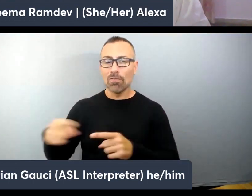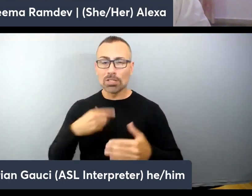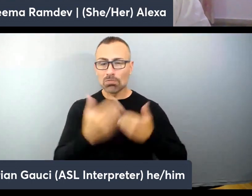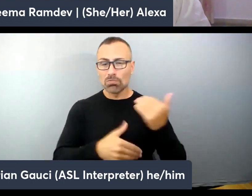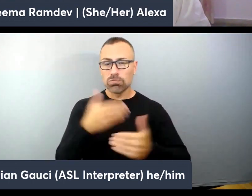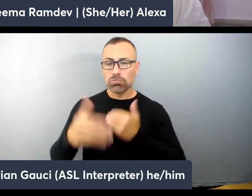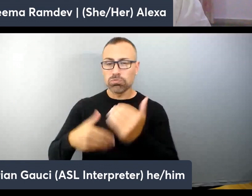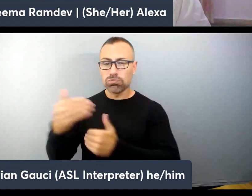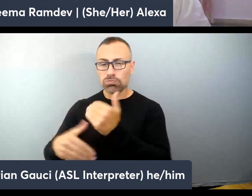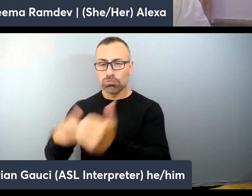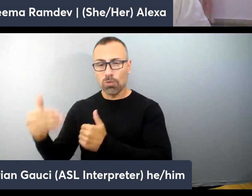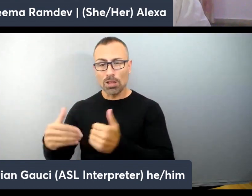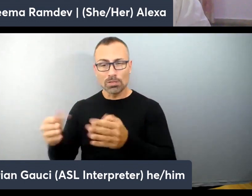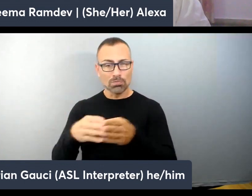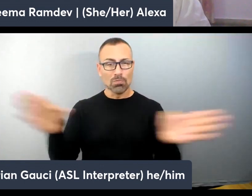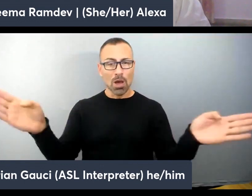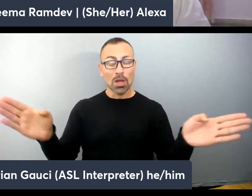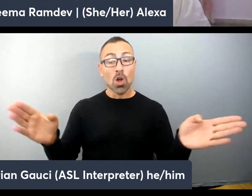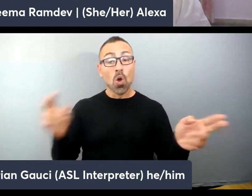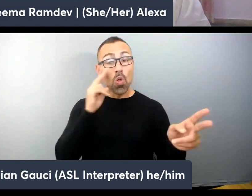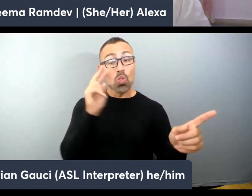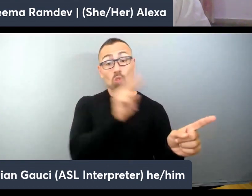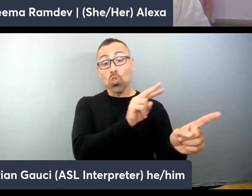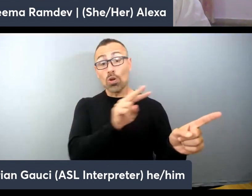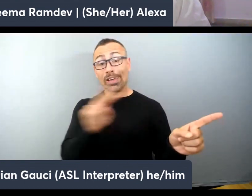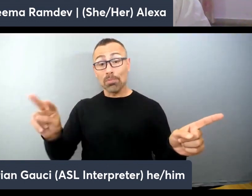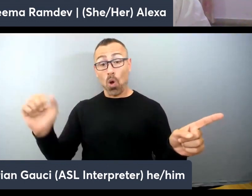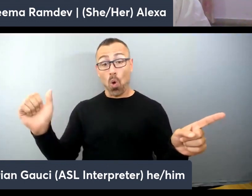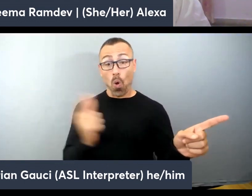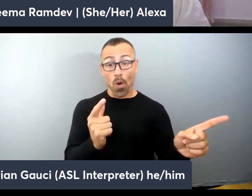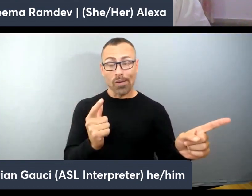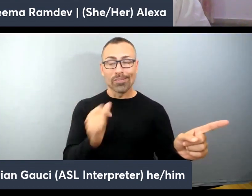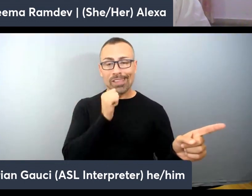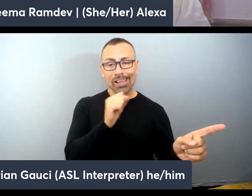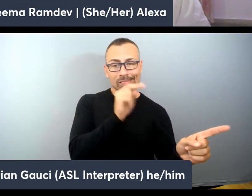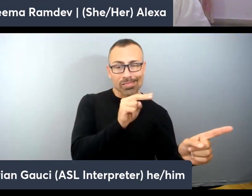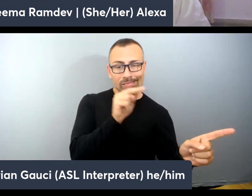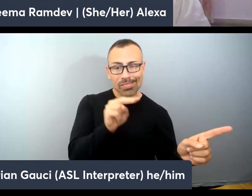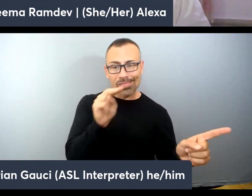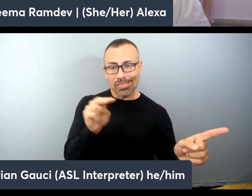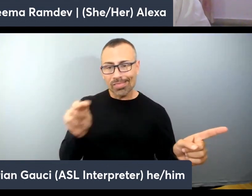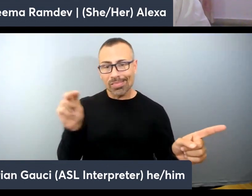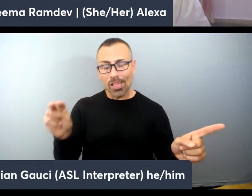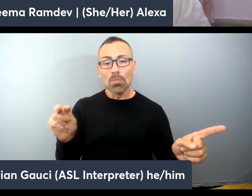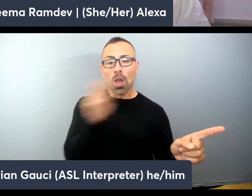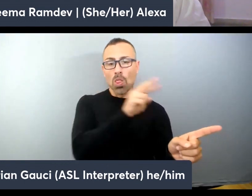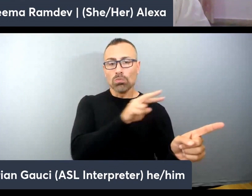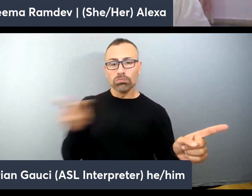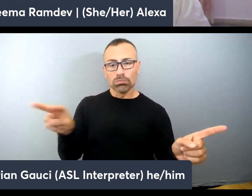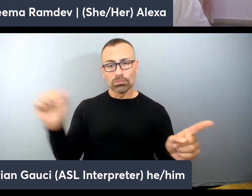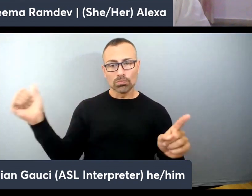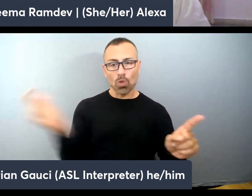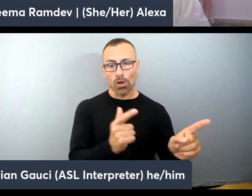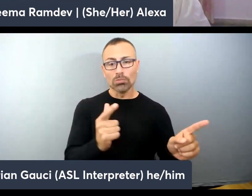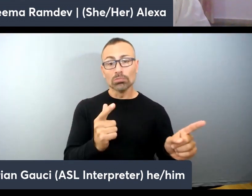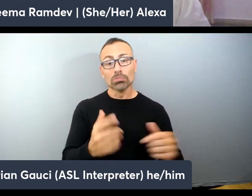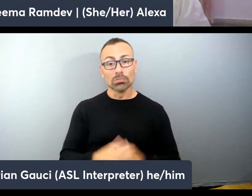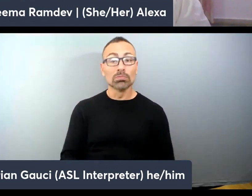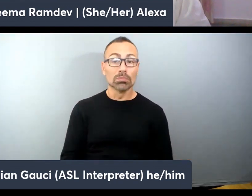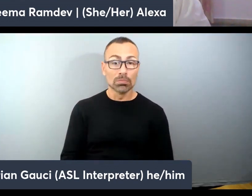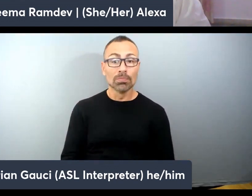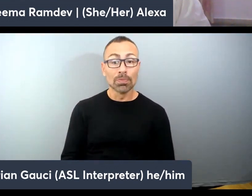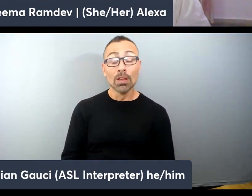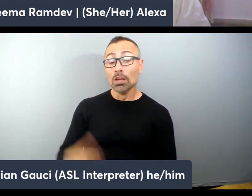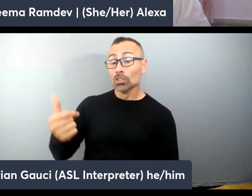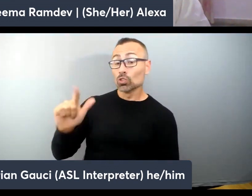over consecutive timeframes instead of just looking at single occurrence of an event. And Glue streaming